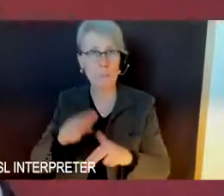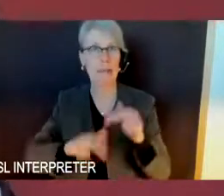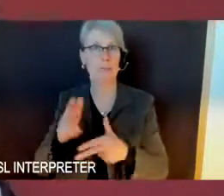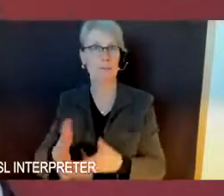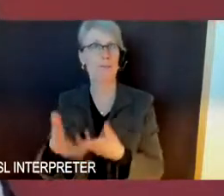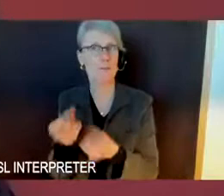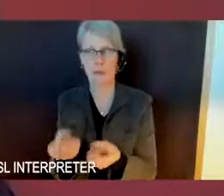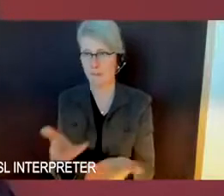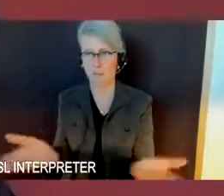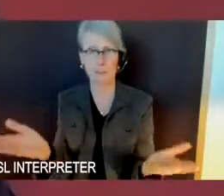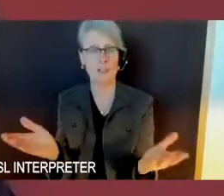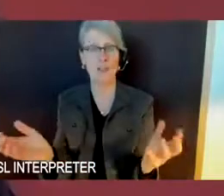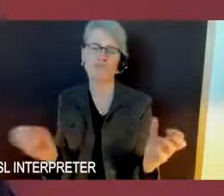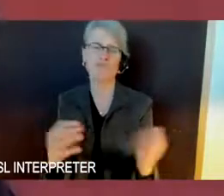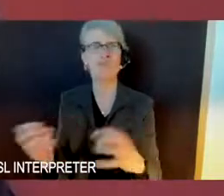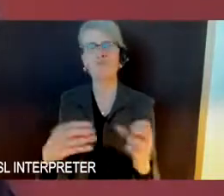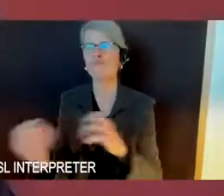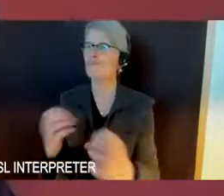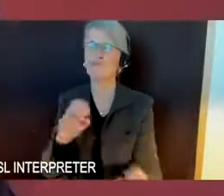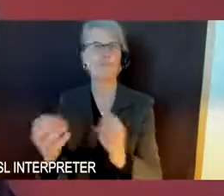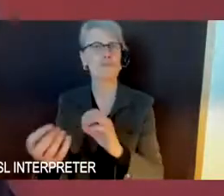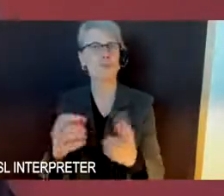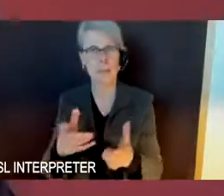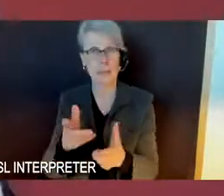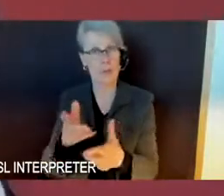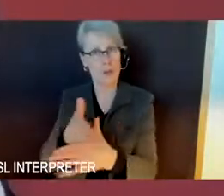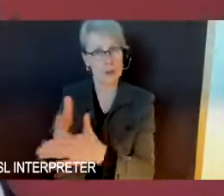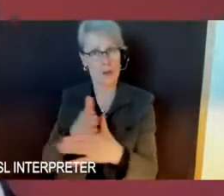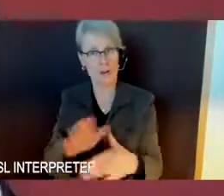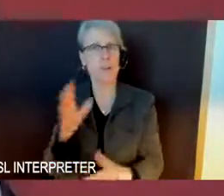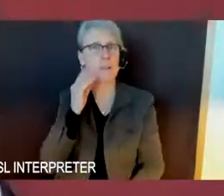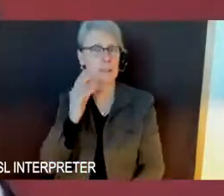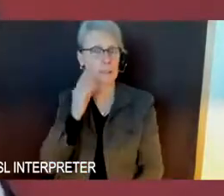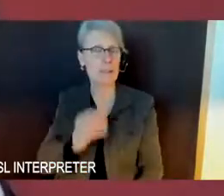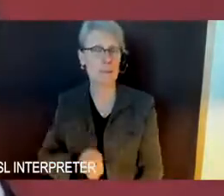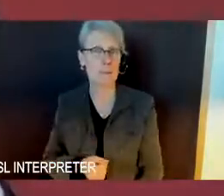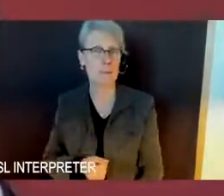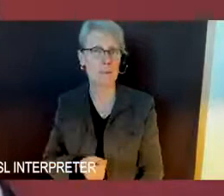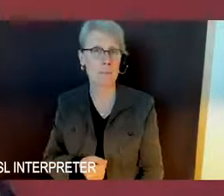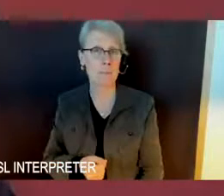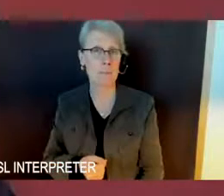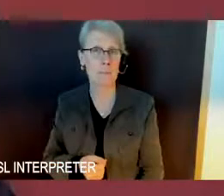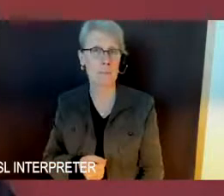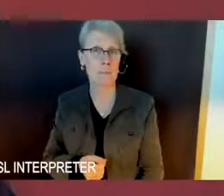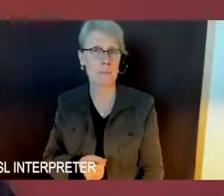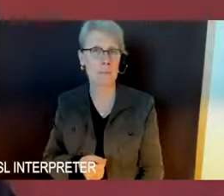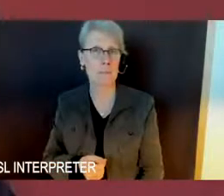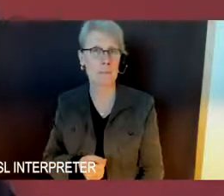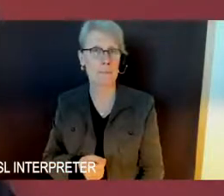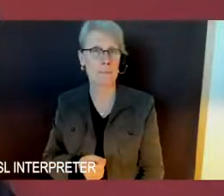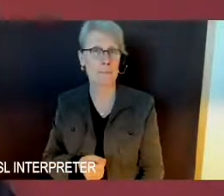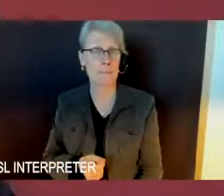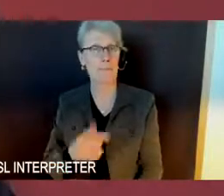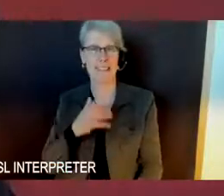of trust, where we've created a platform that just allows people to share their own voices. For me, this is one